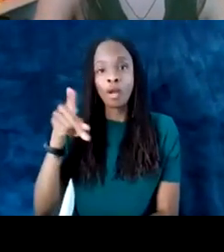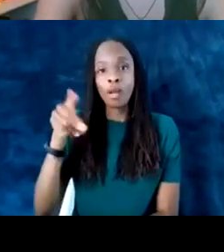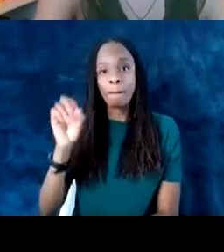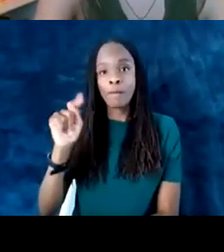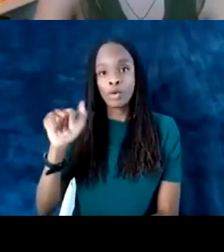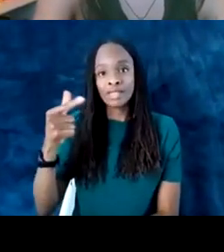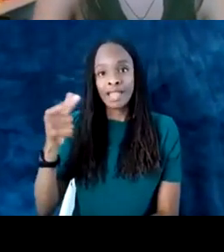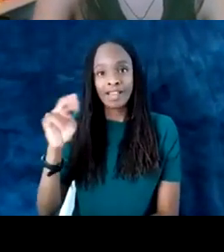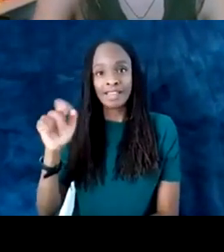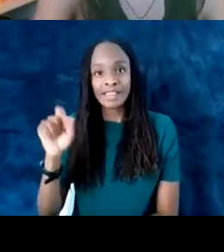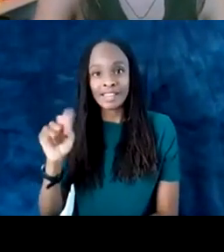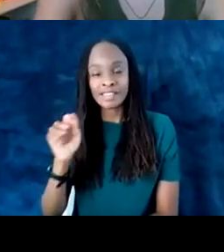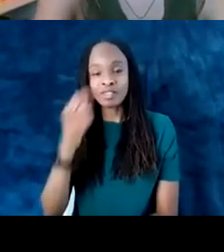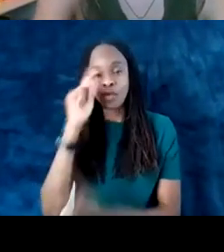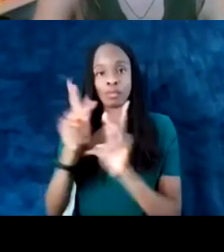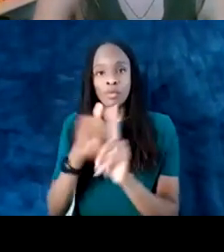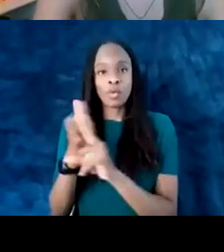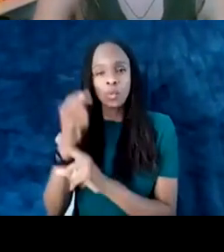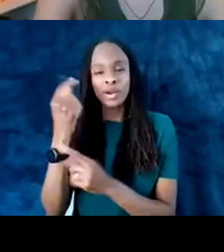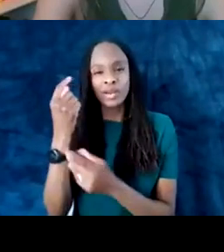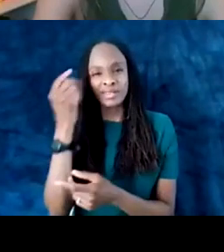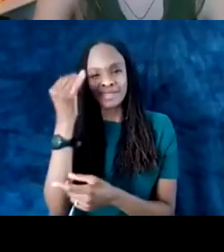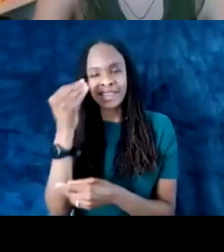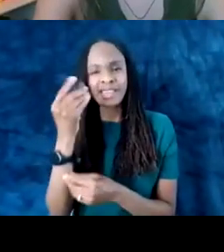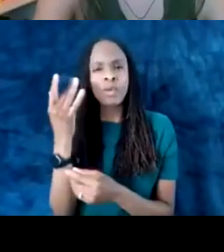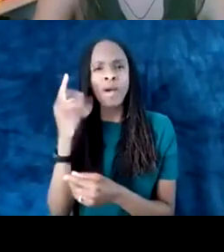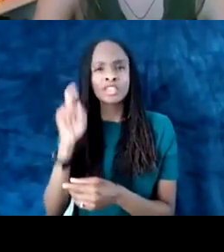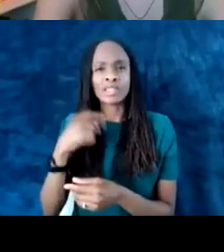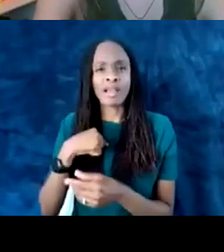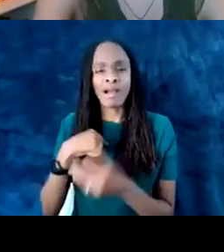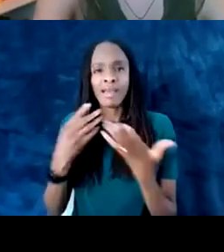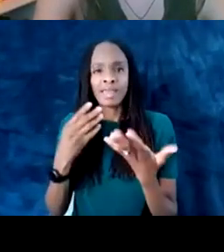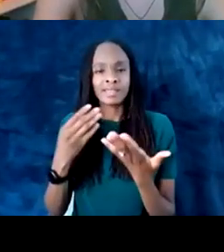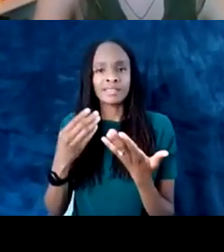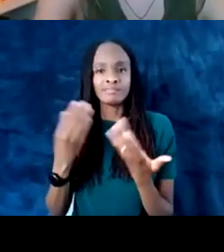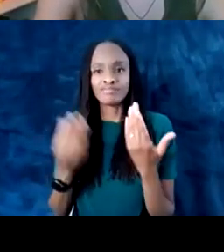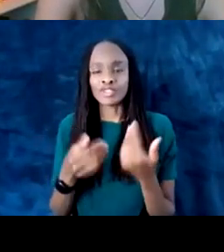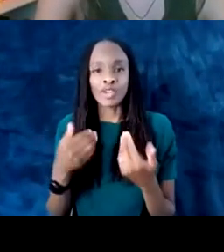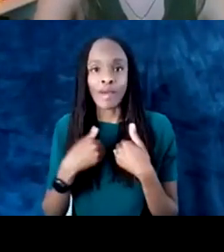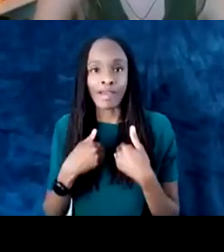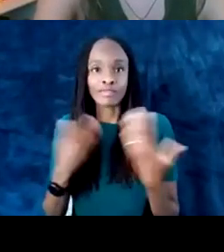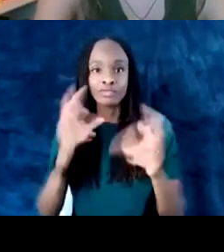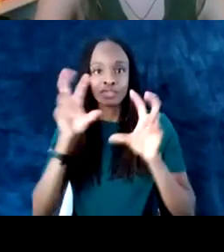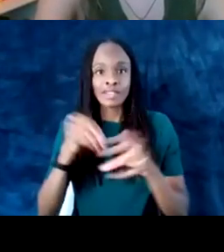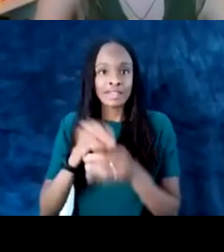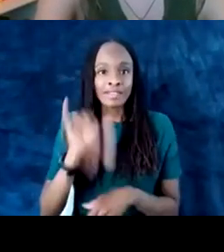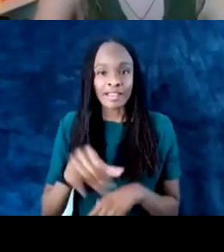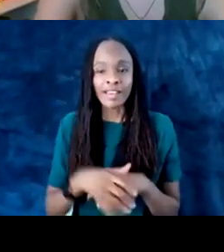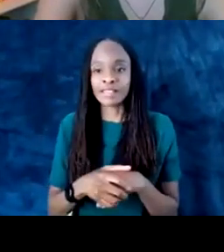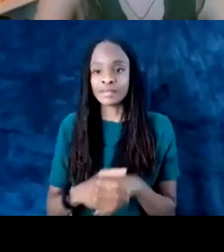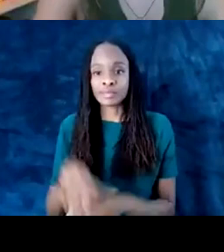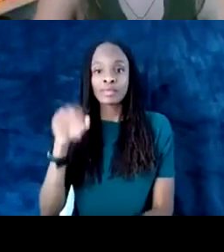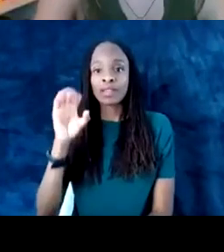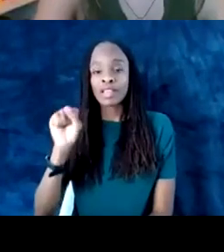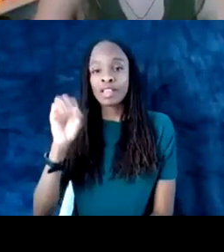who are thinking about where they're putting their resources and why they should be prioritizing some over others, right? Film, there's many different